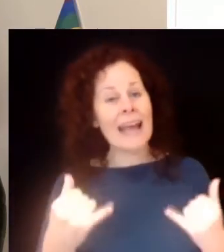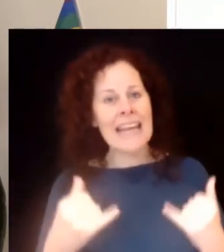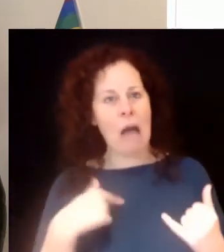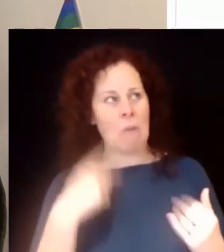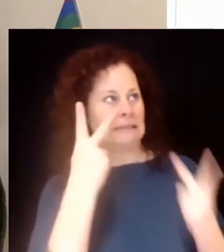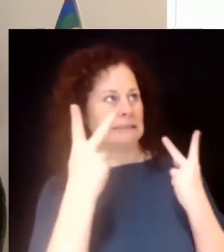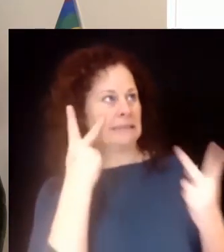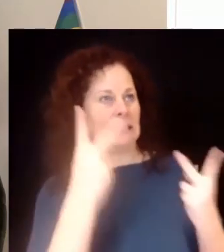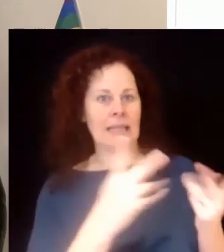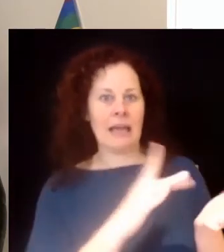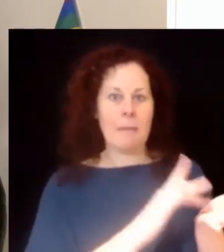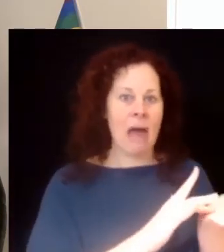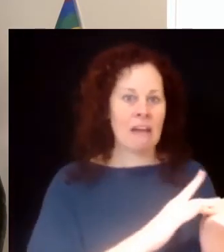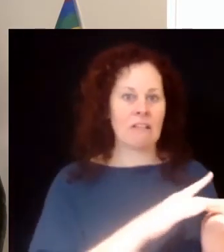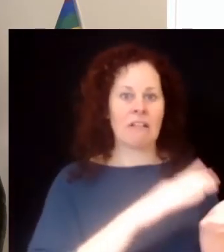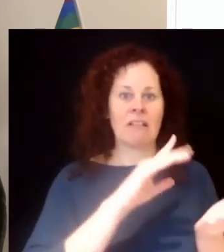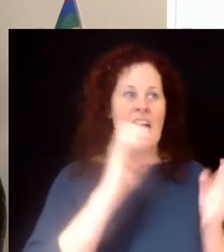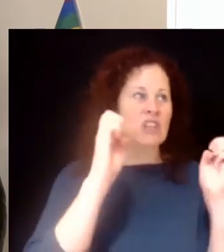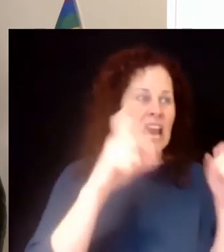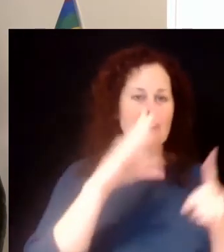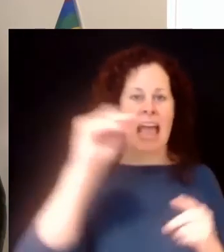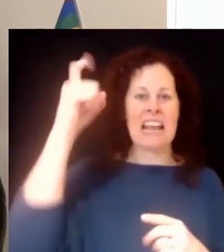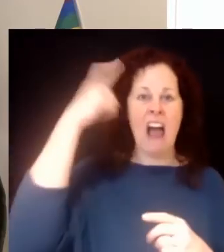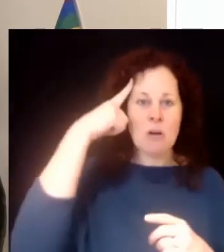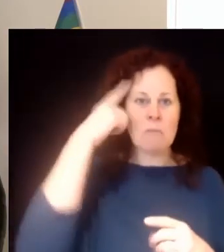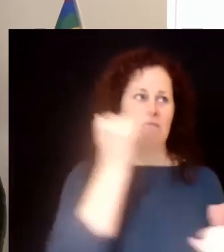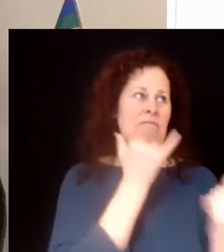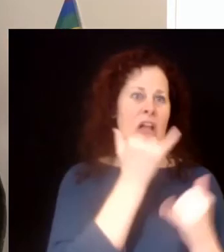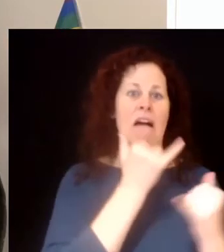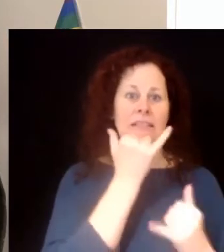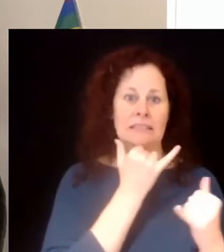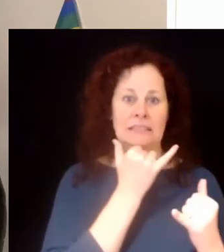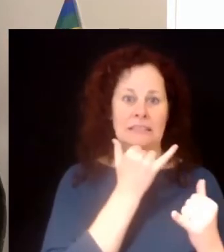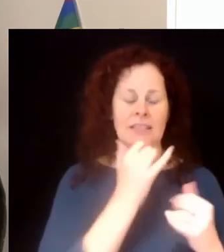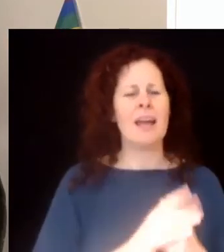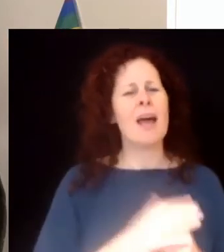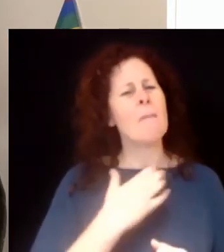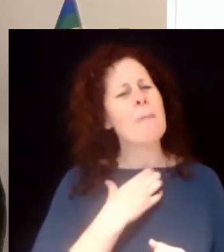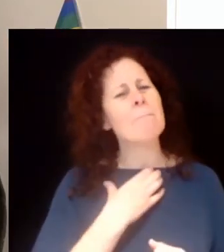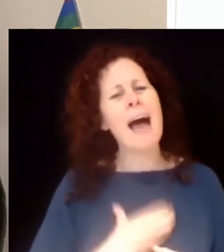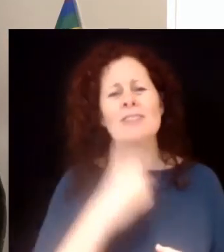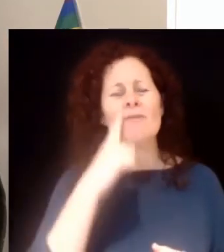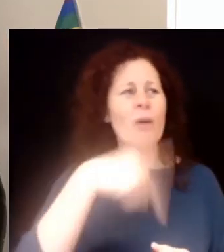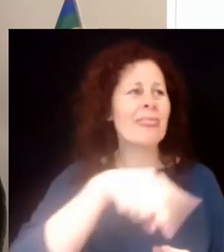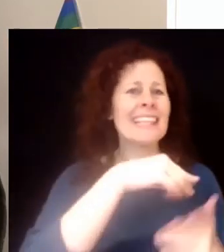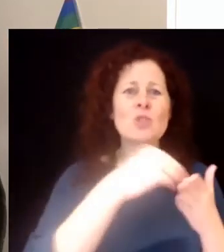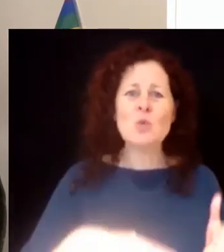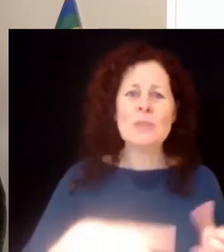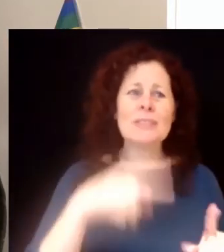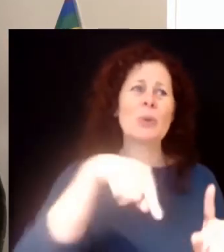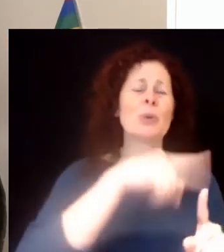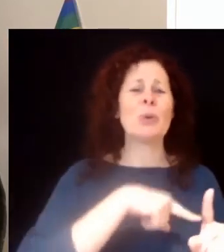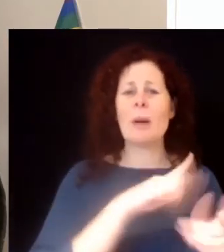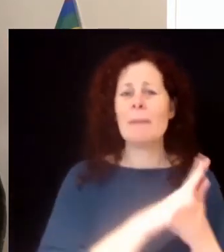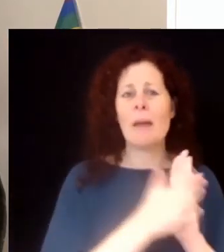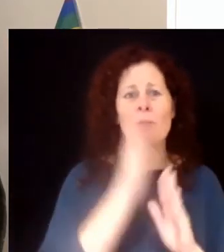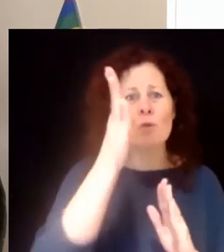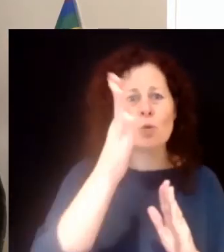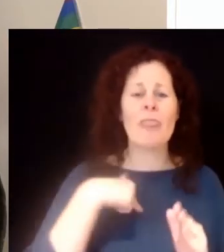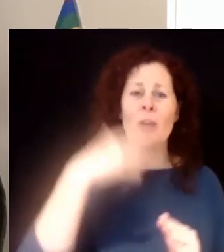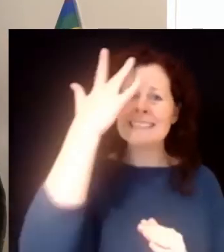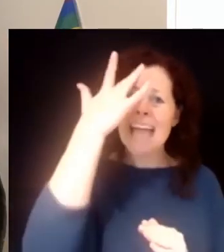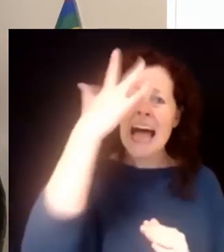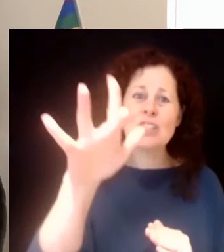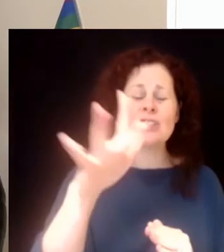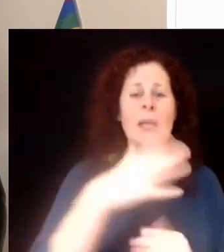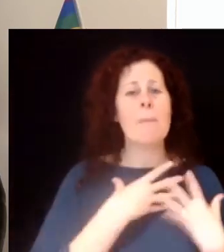caring, and risk takers, which will begin to replace professionals that refuse to be all of that. I hope that this new generation of professionals will begin to change